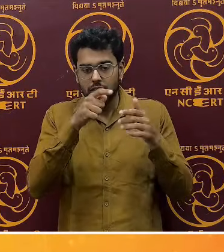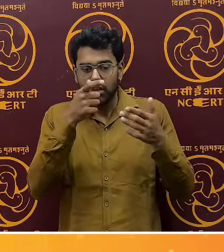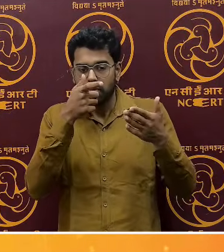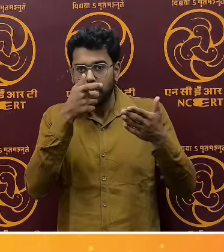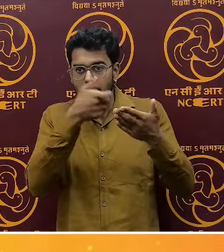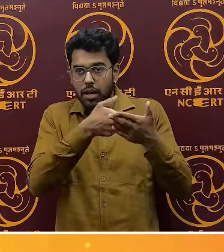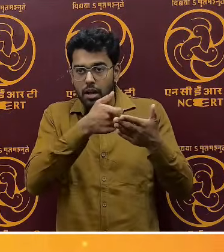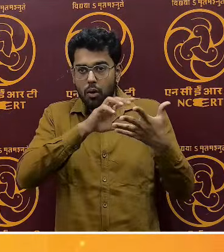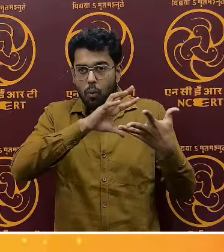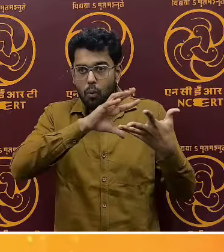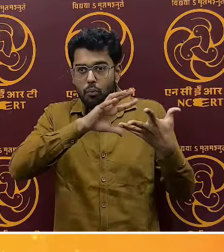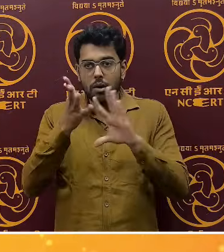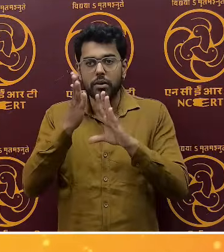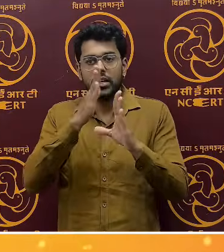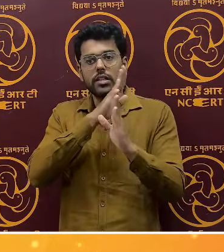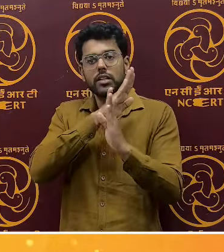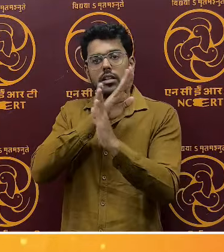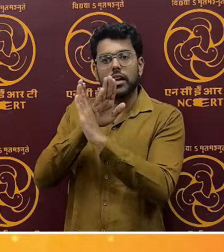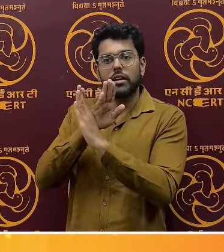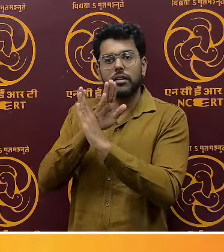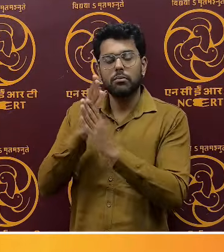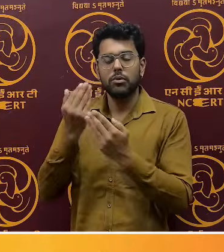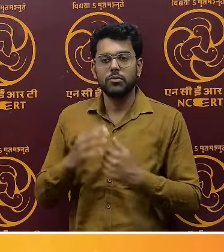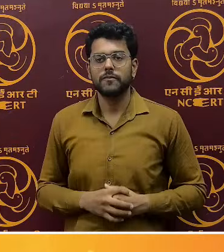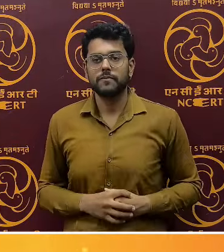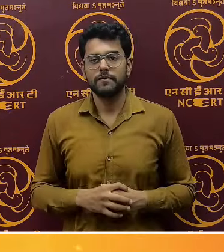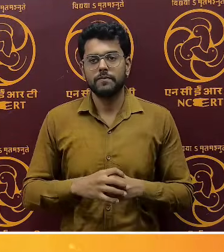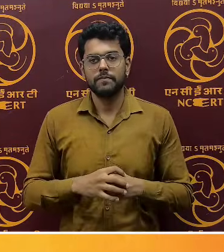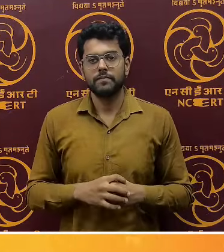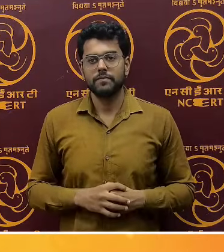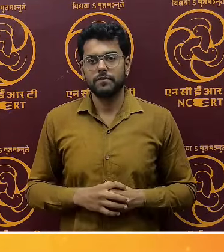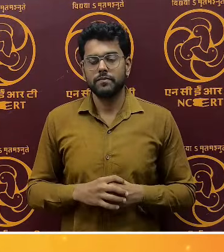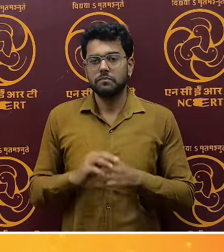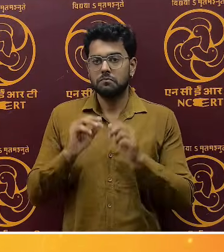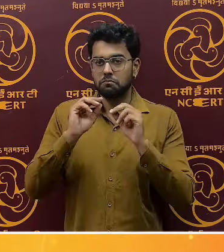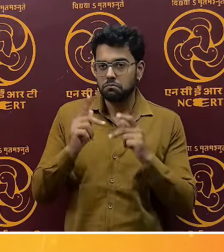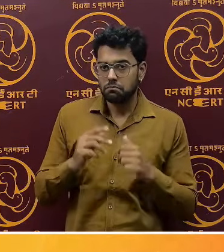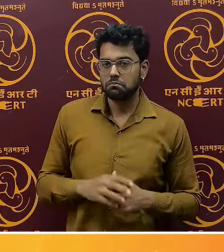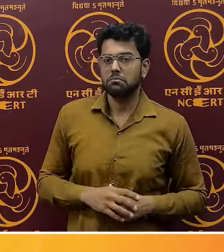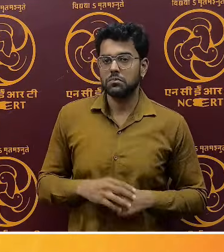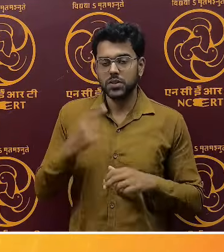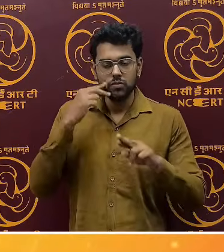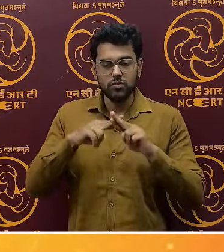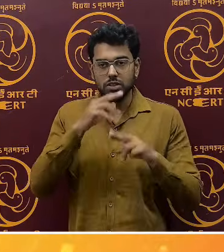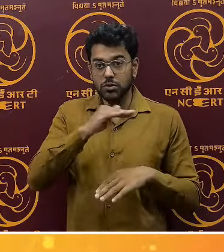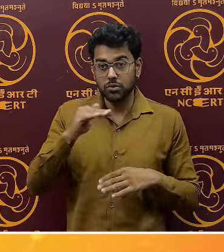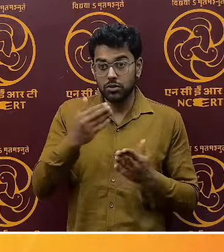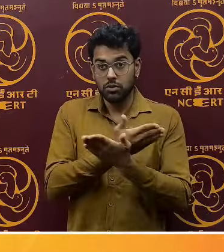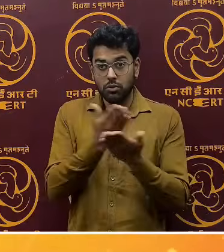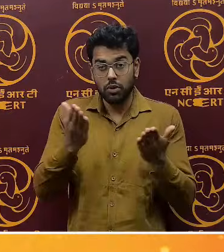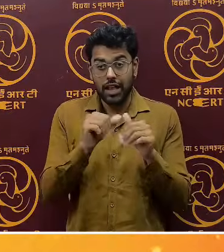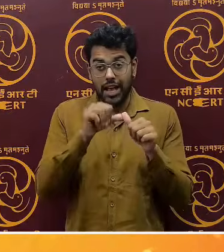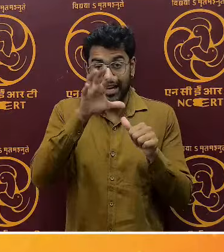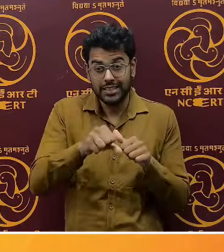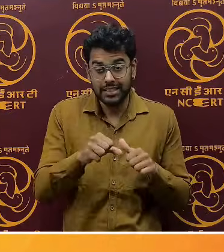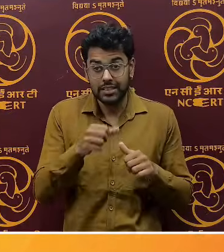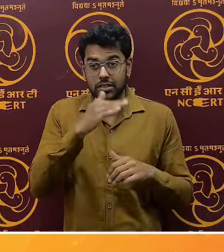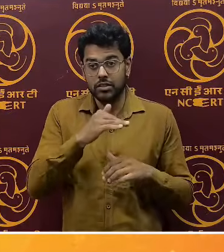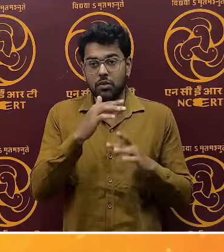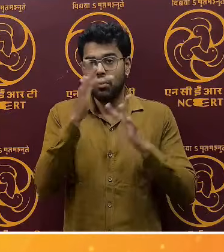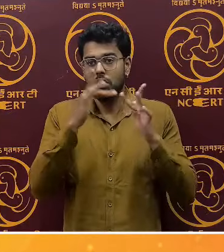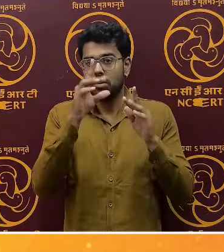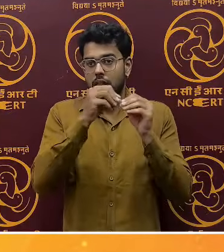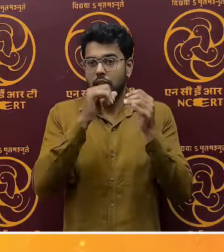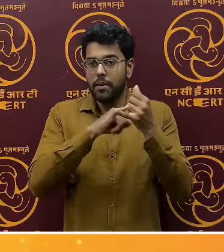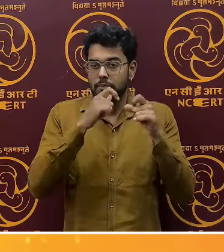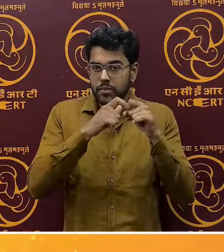reach to the virtual lab content and other contents as well. Okay, so if you are a student and you want to access the virtual labs in your